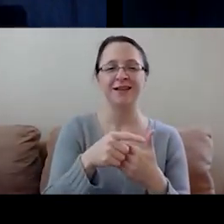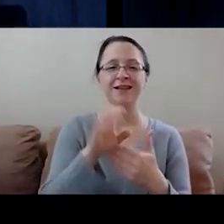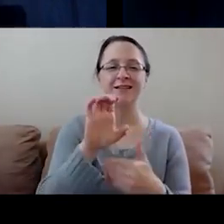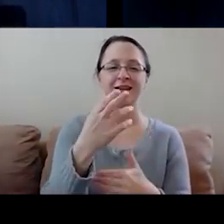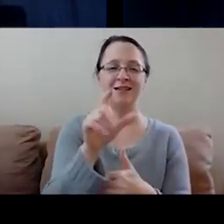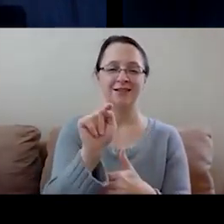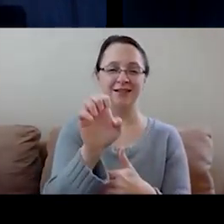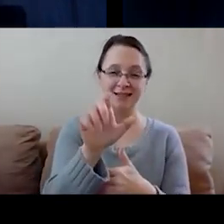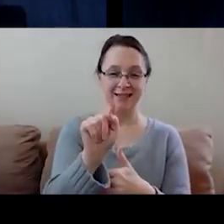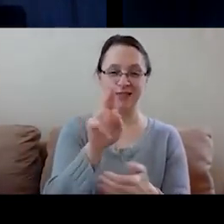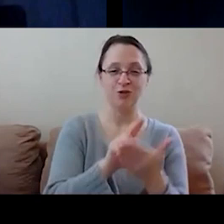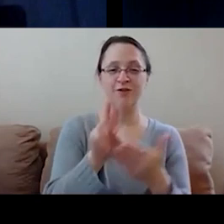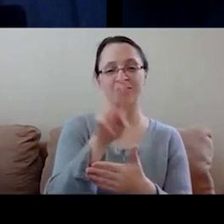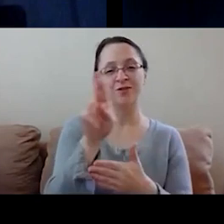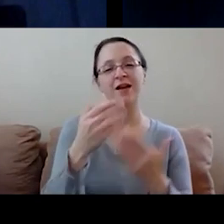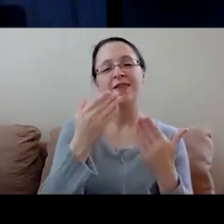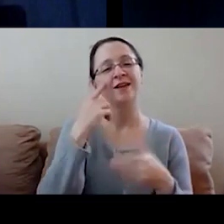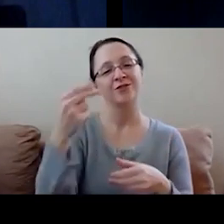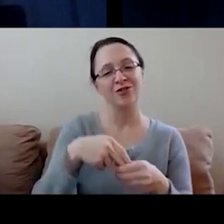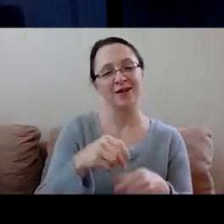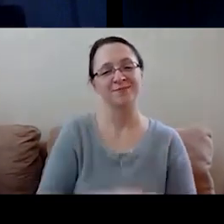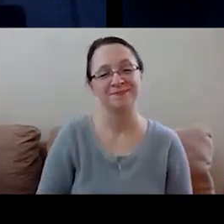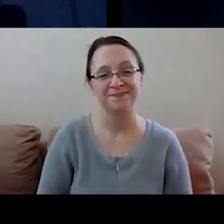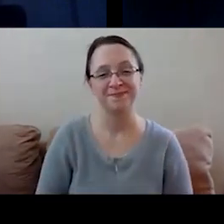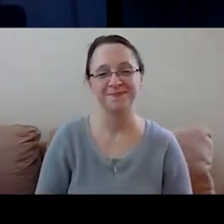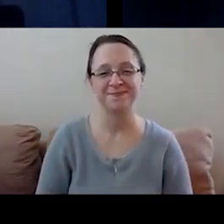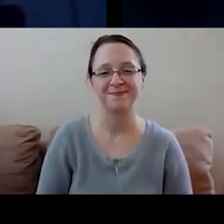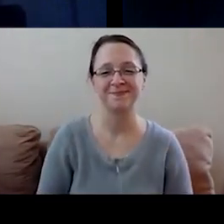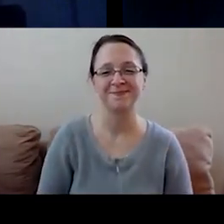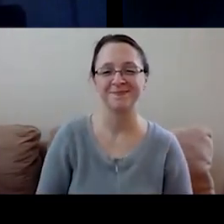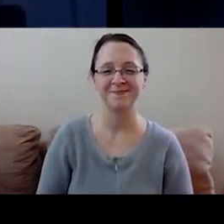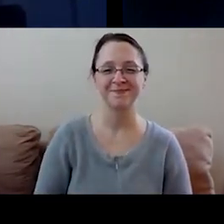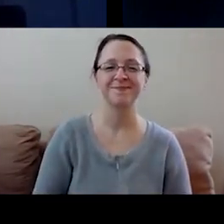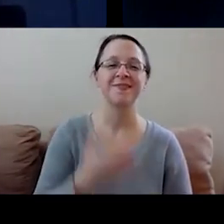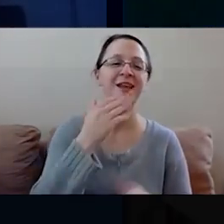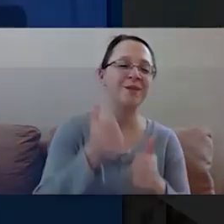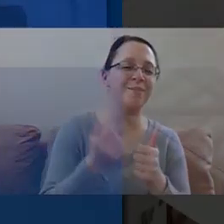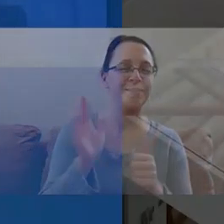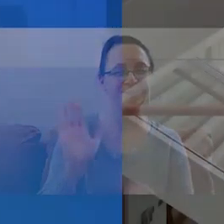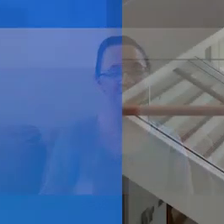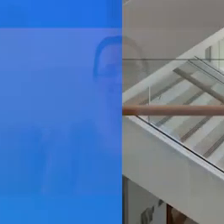Technology at the University of Rochester thanks you for joining us. Thank you, Ray. Thank you, everyone.